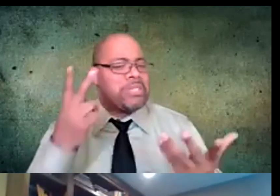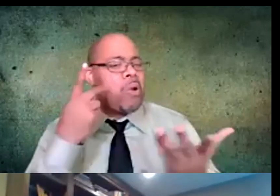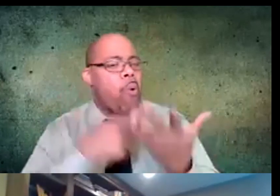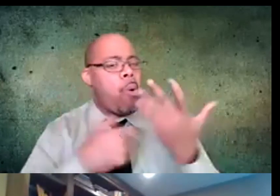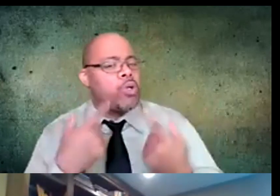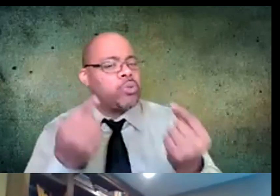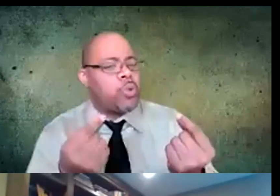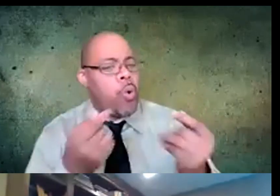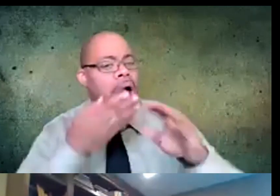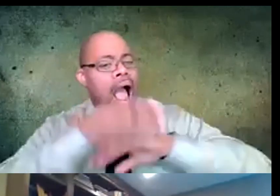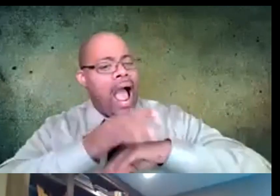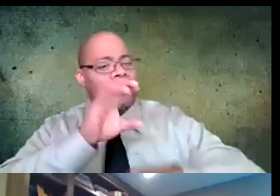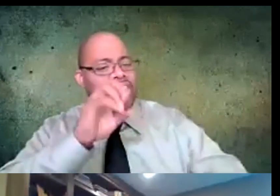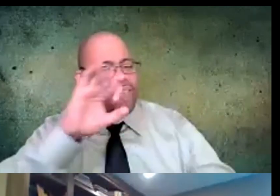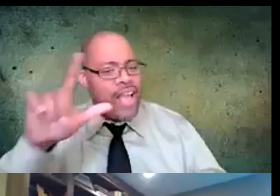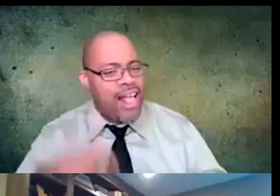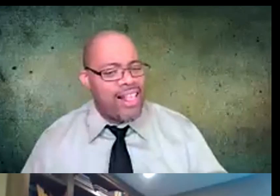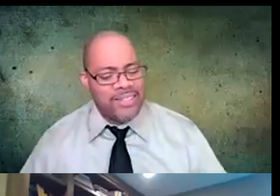do after Cerebelle.